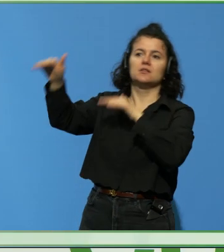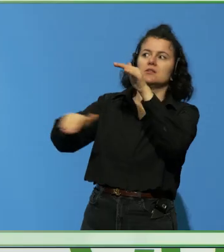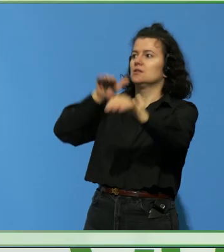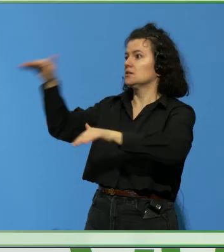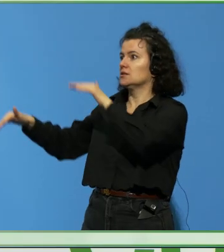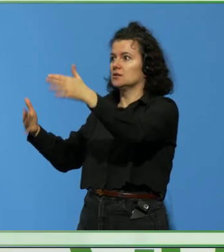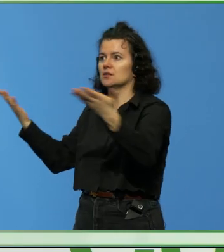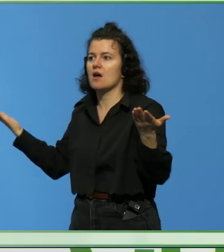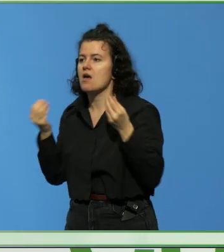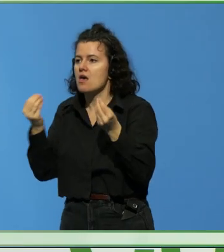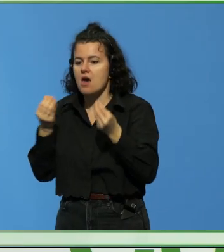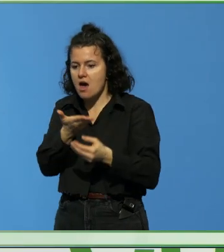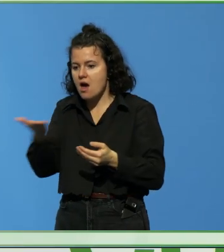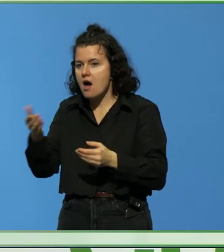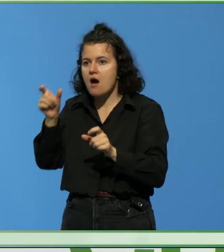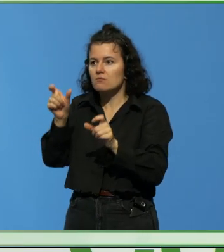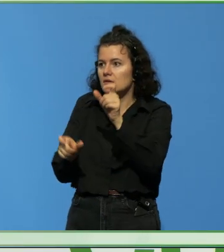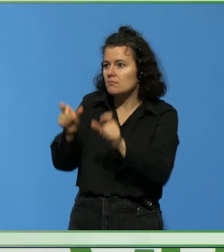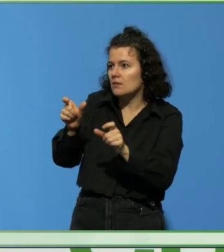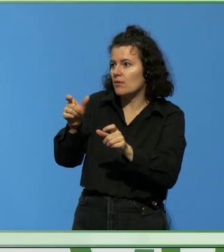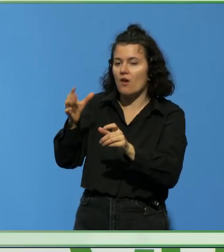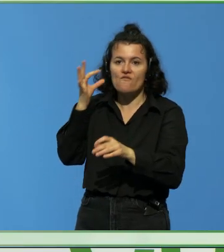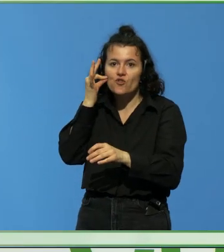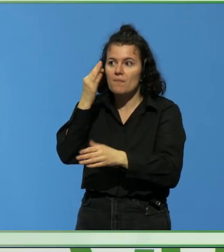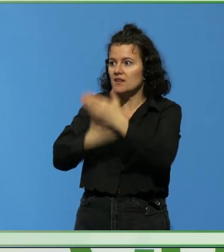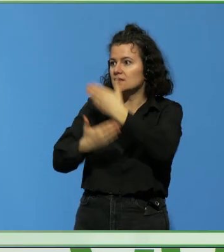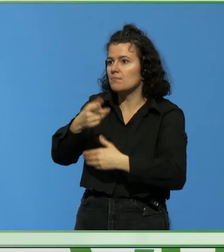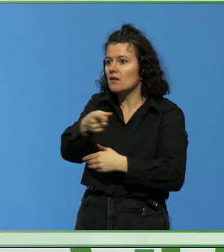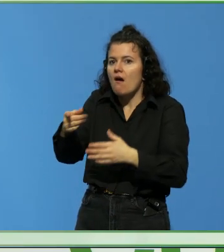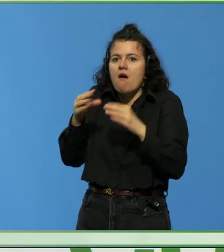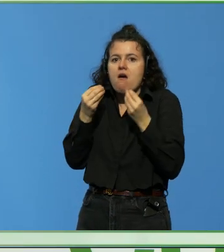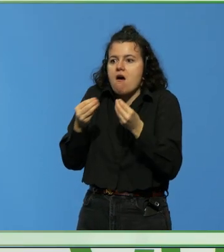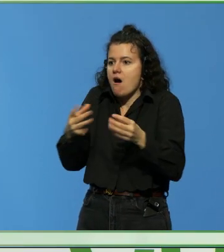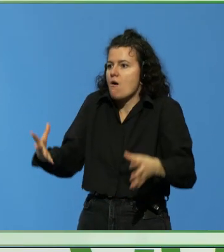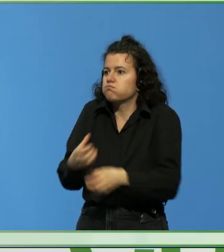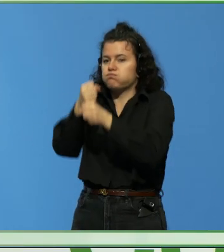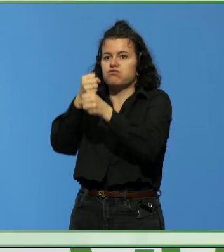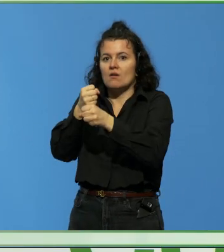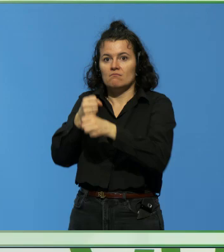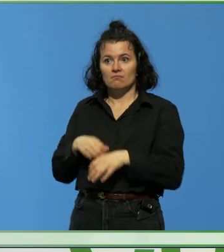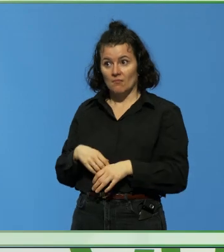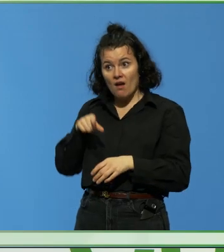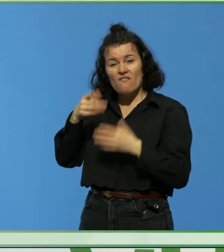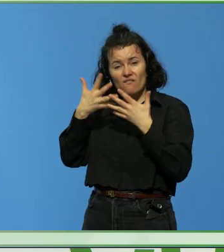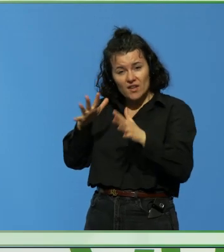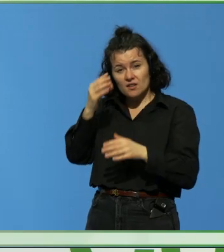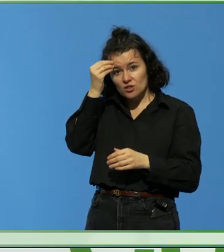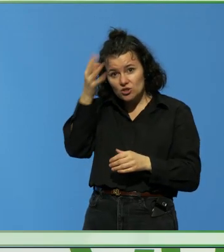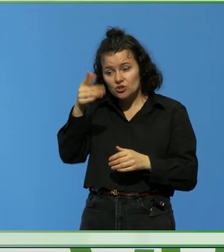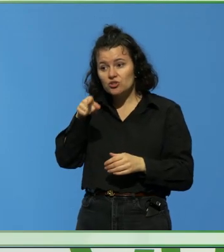access for the physical disabled women to go to the toilet. So they stopped drinking water to go to